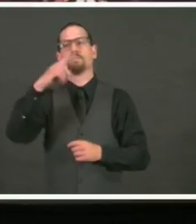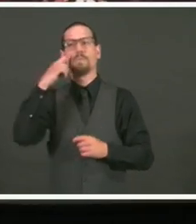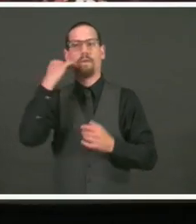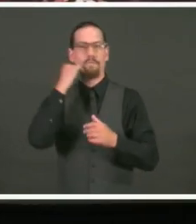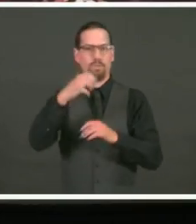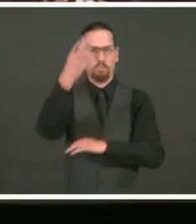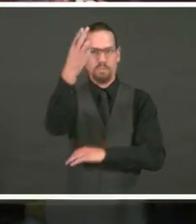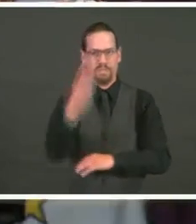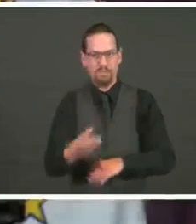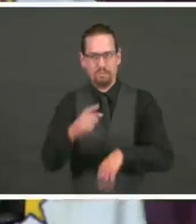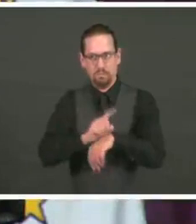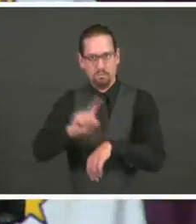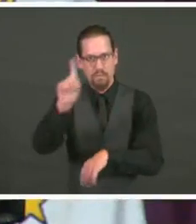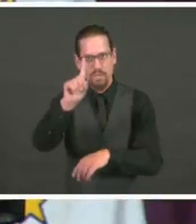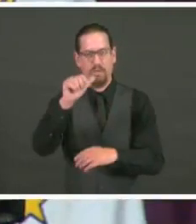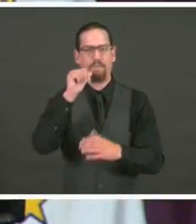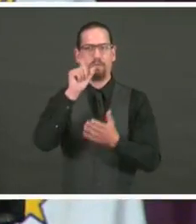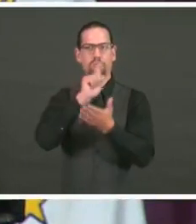email at